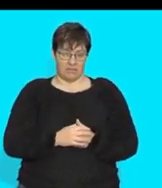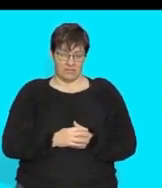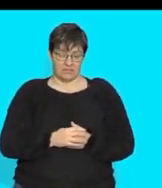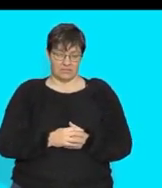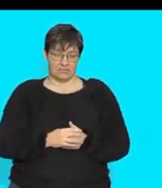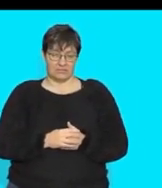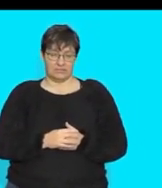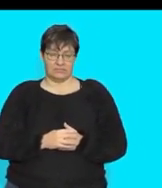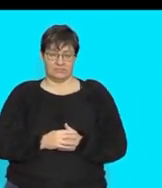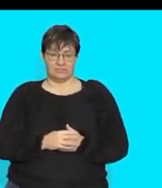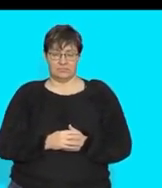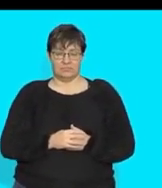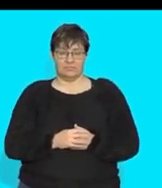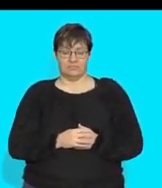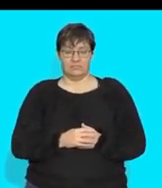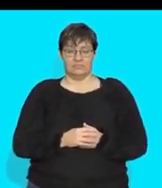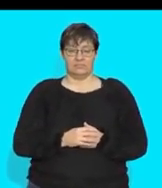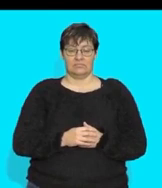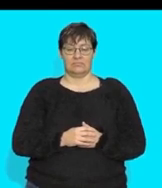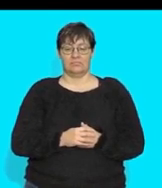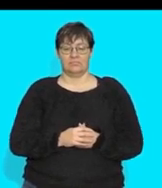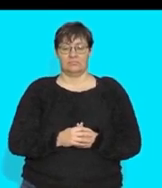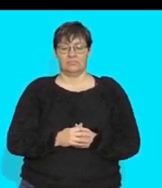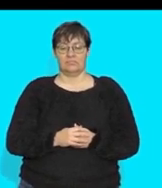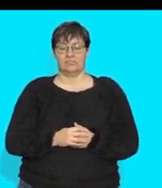to be my answer over there.